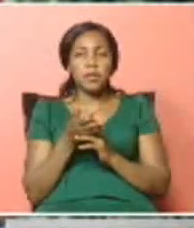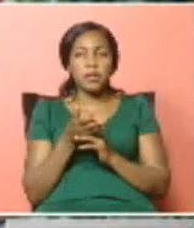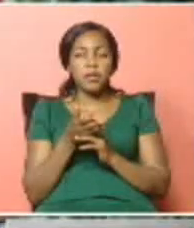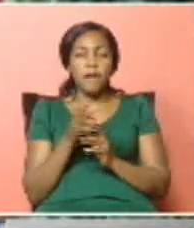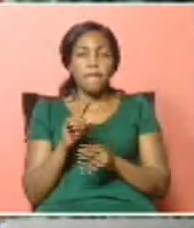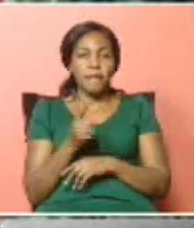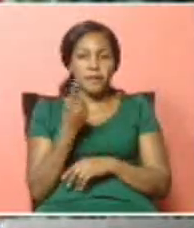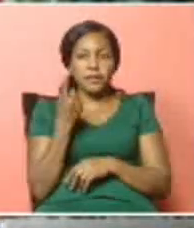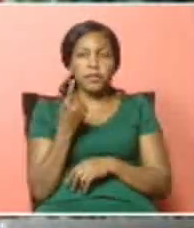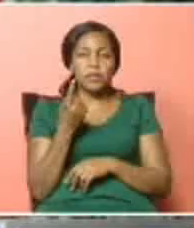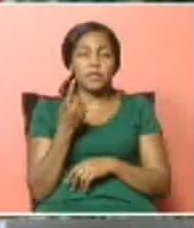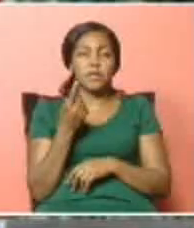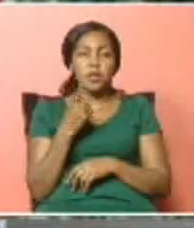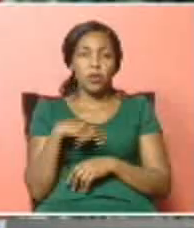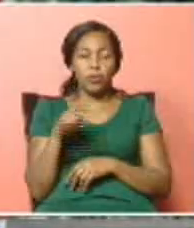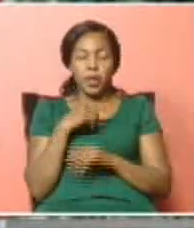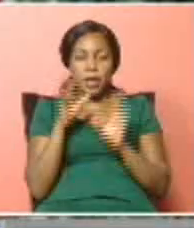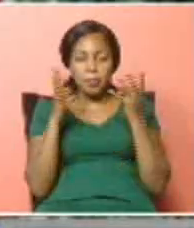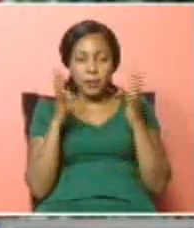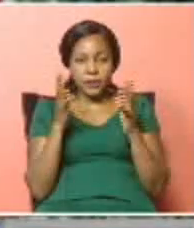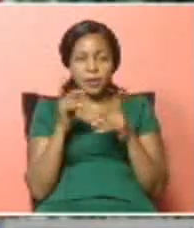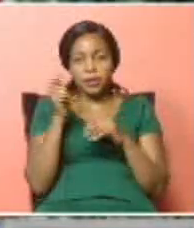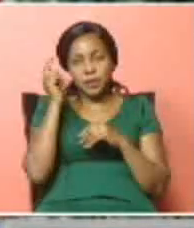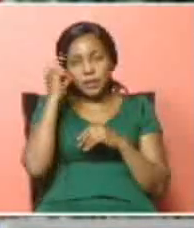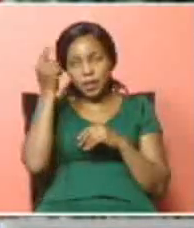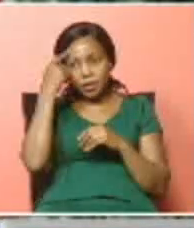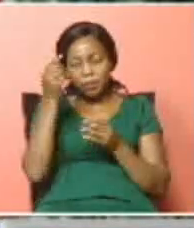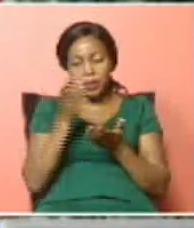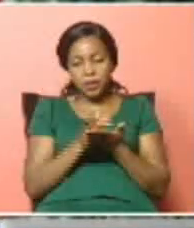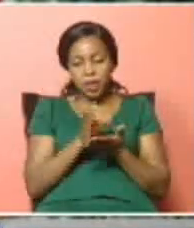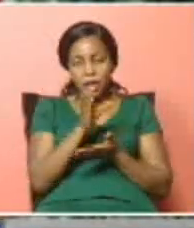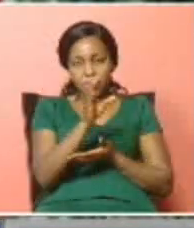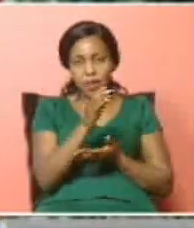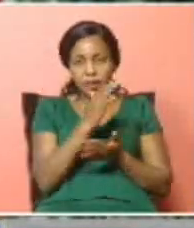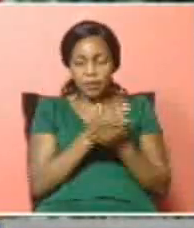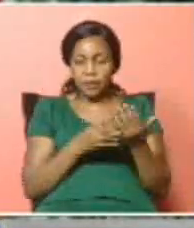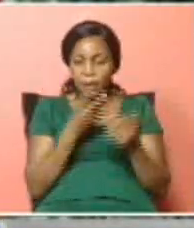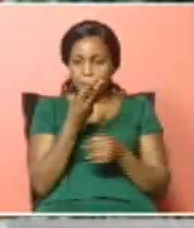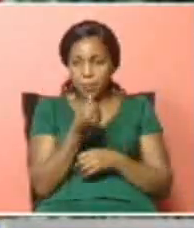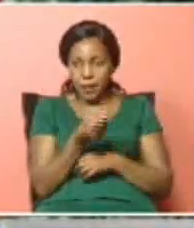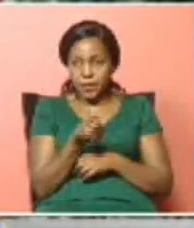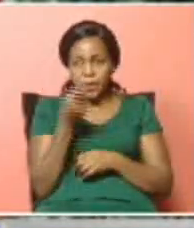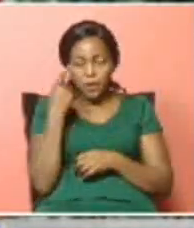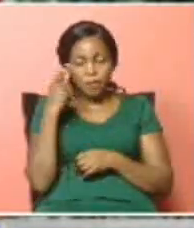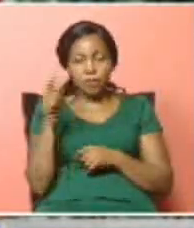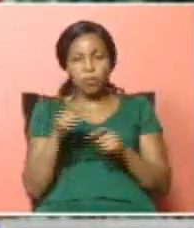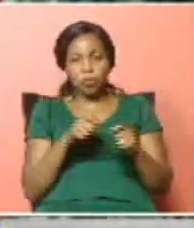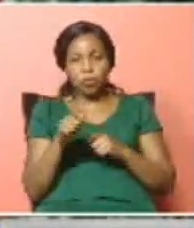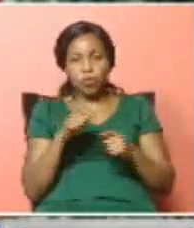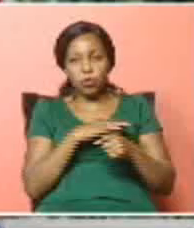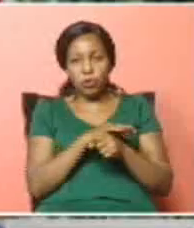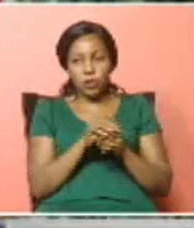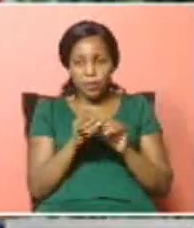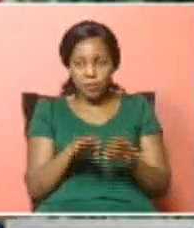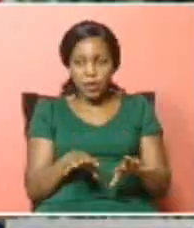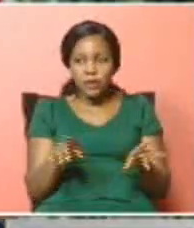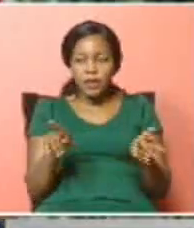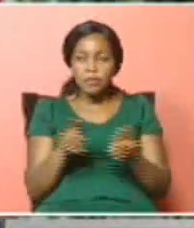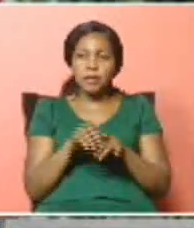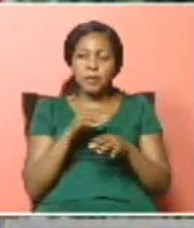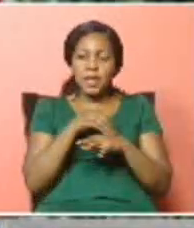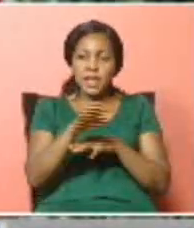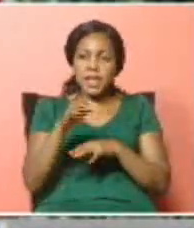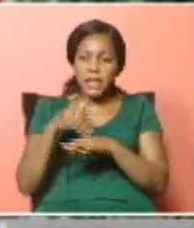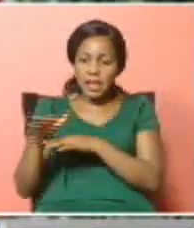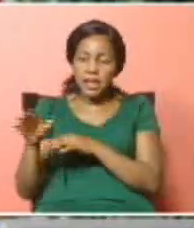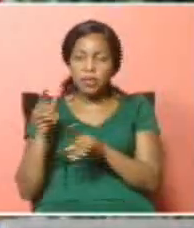first of all, we appreciate the government allocated funds, yes, that went down to the district